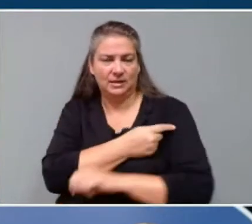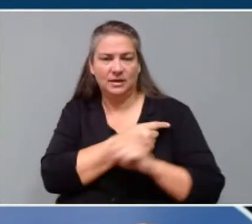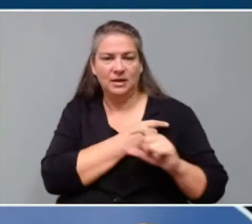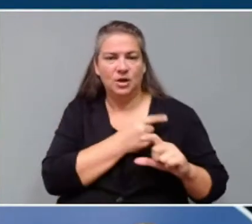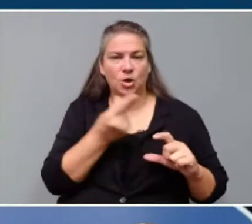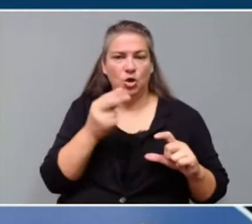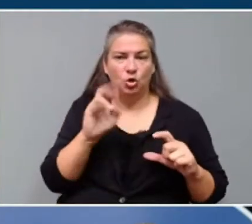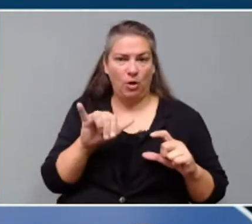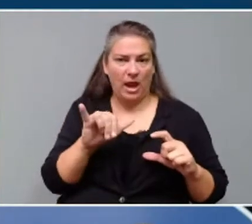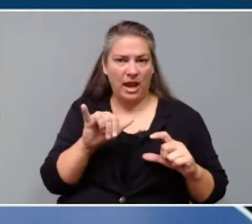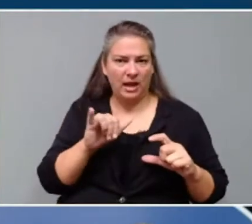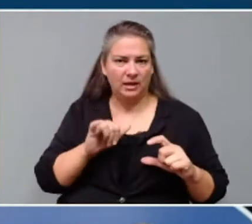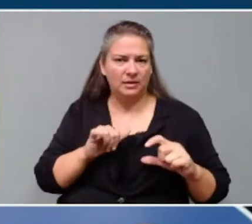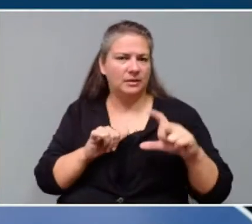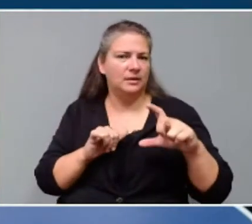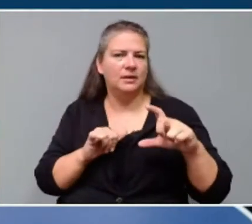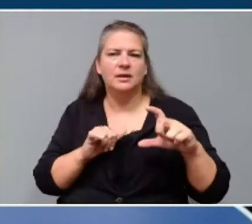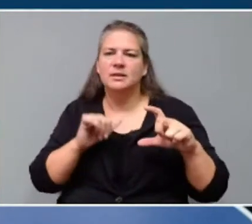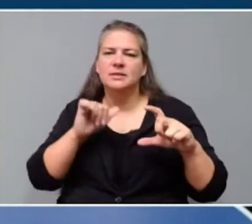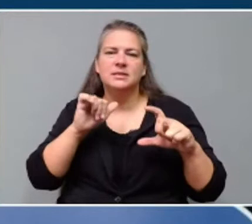determined that as a tan, a gray.